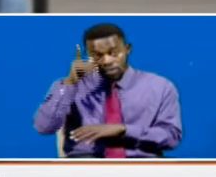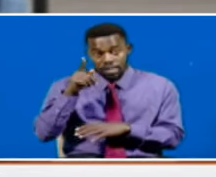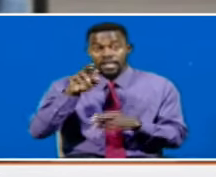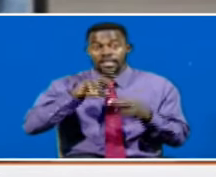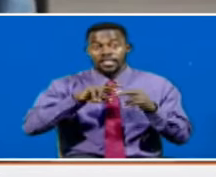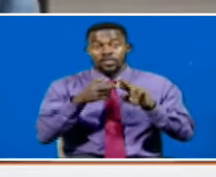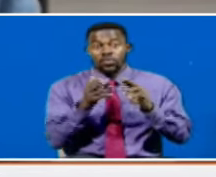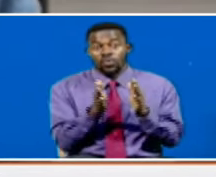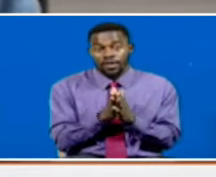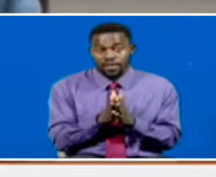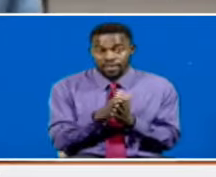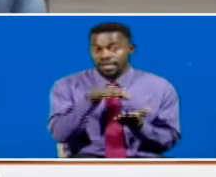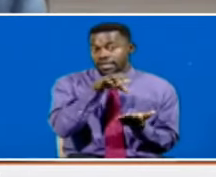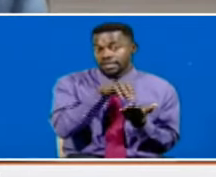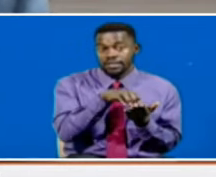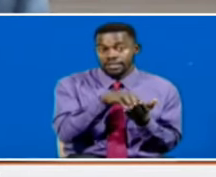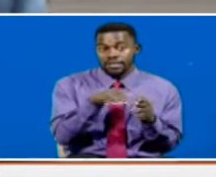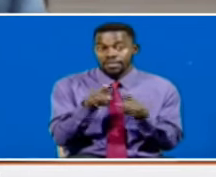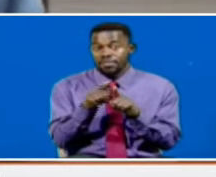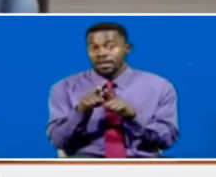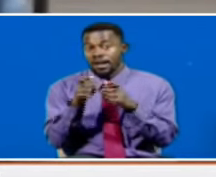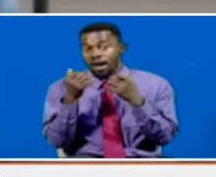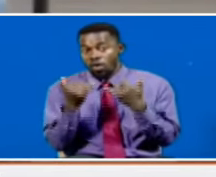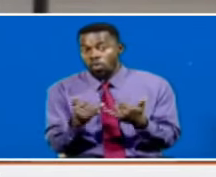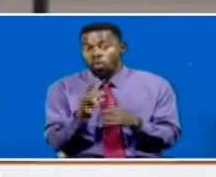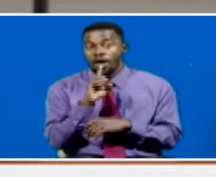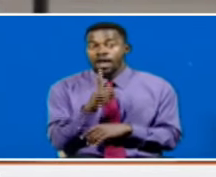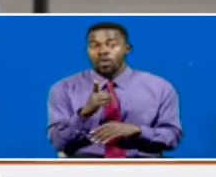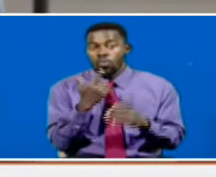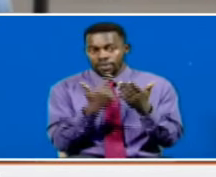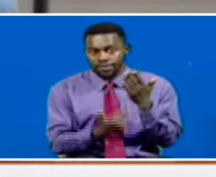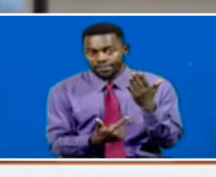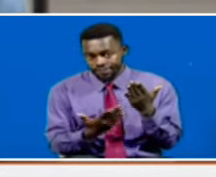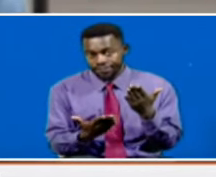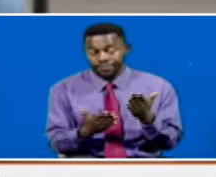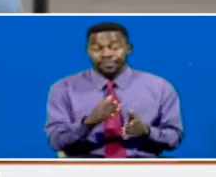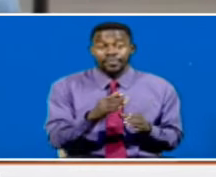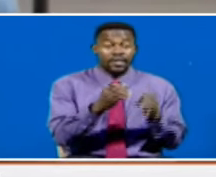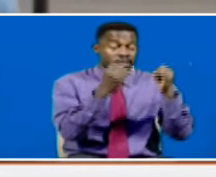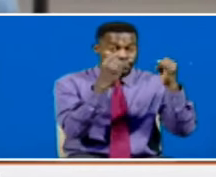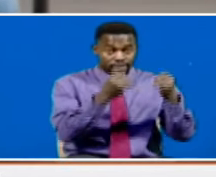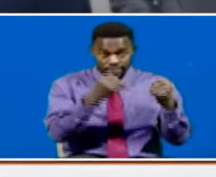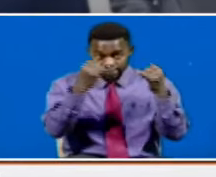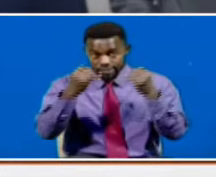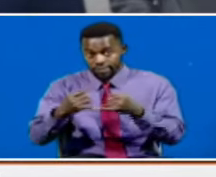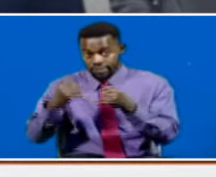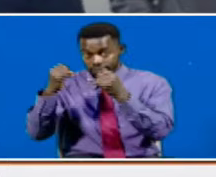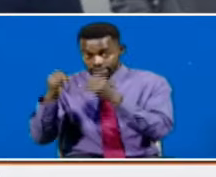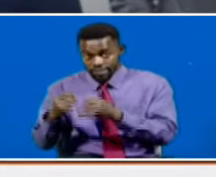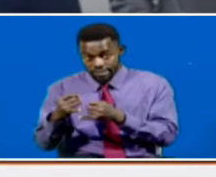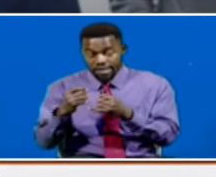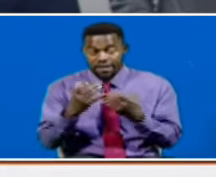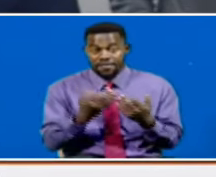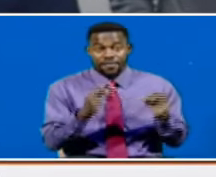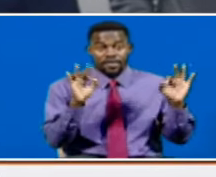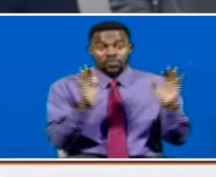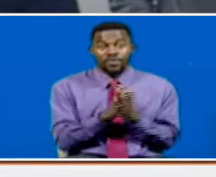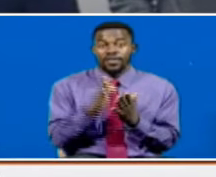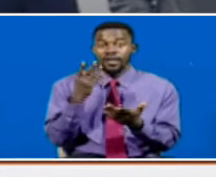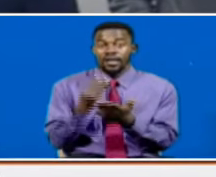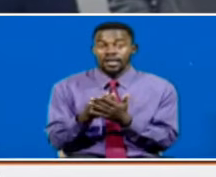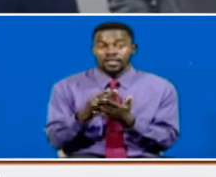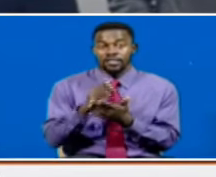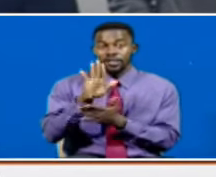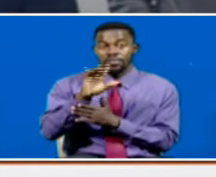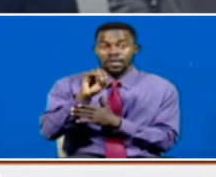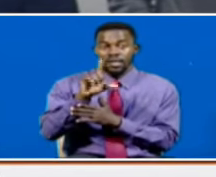terms, and I hereby make the following orders. Now, each accused person may be released on a cash bail of